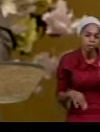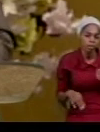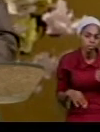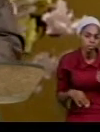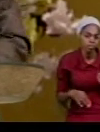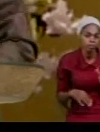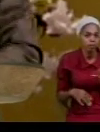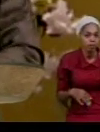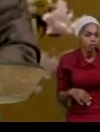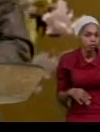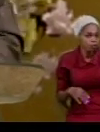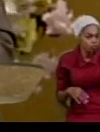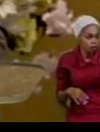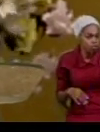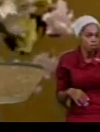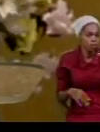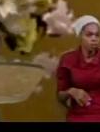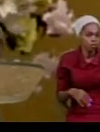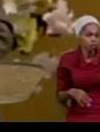1